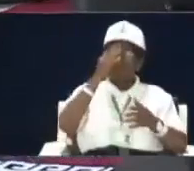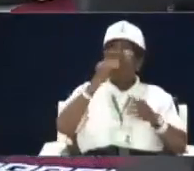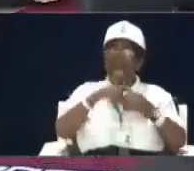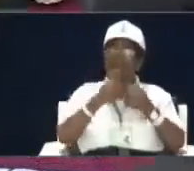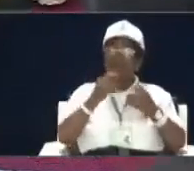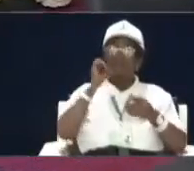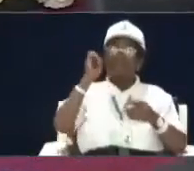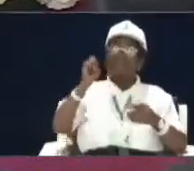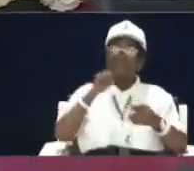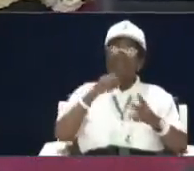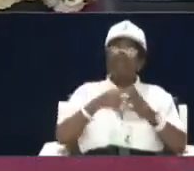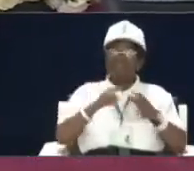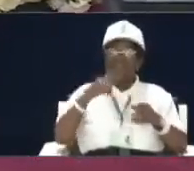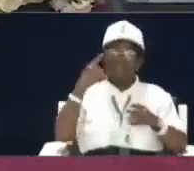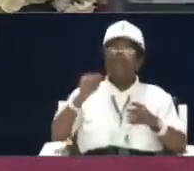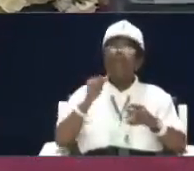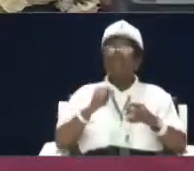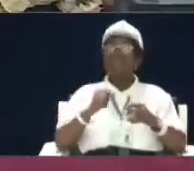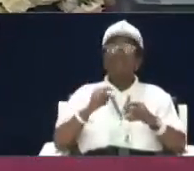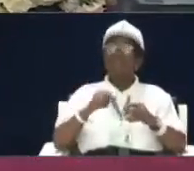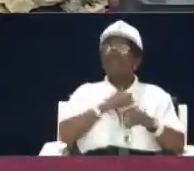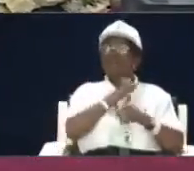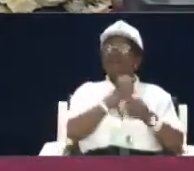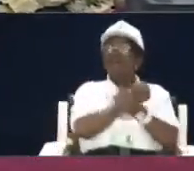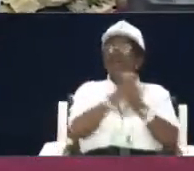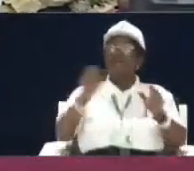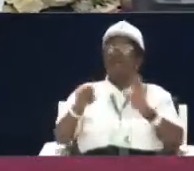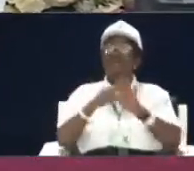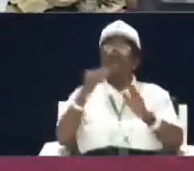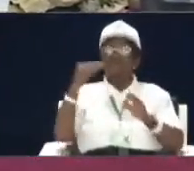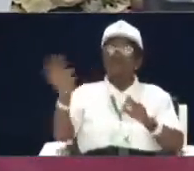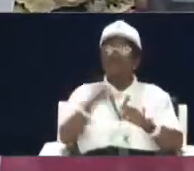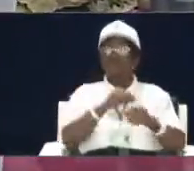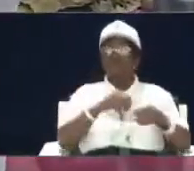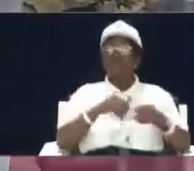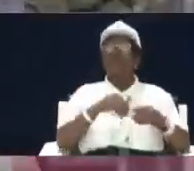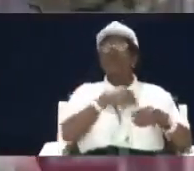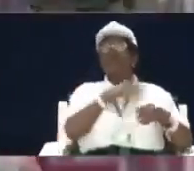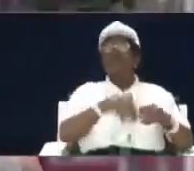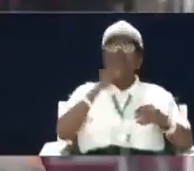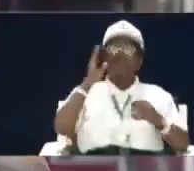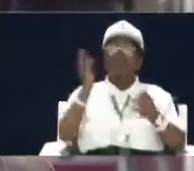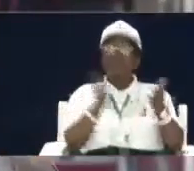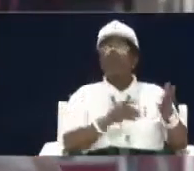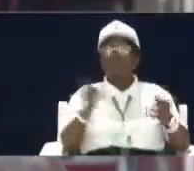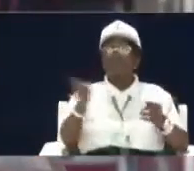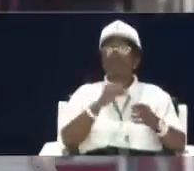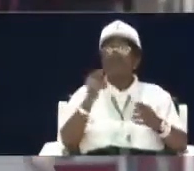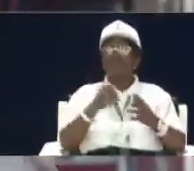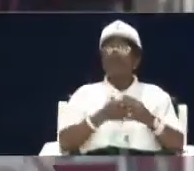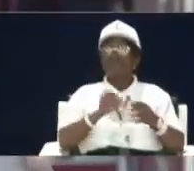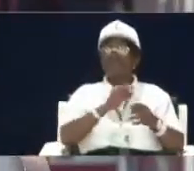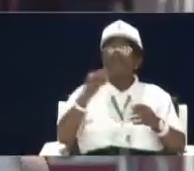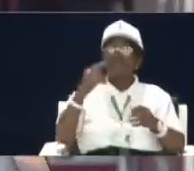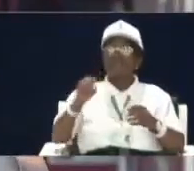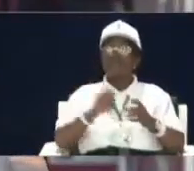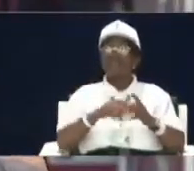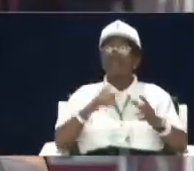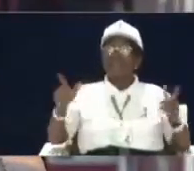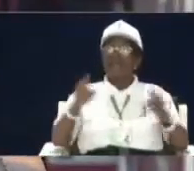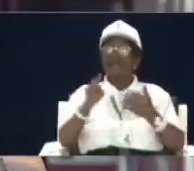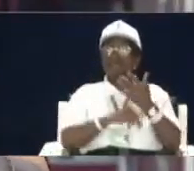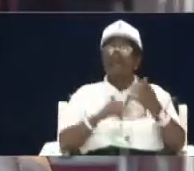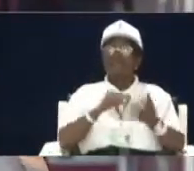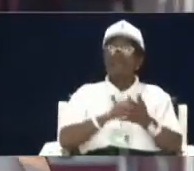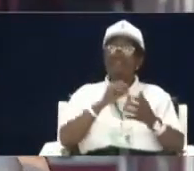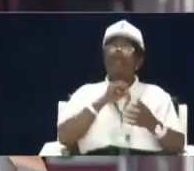your soul is going to bring you the beginning of enlargement. It is only the Almighty